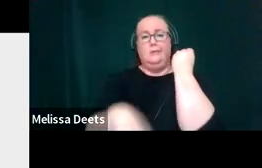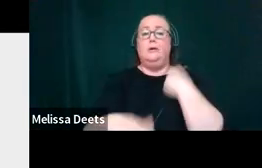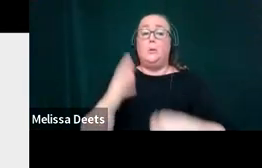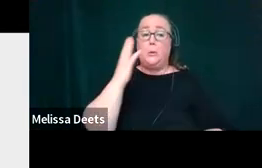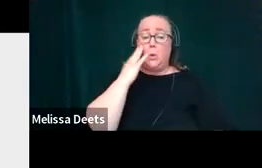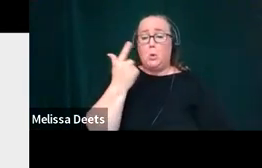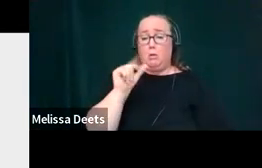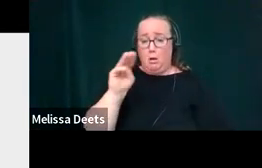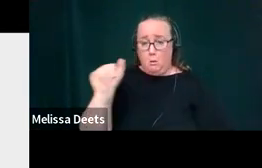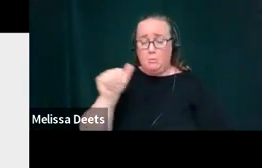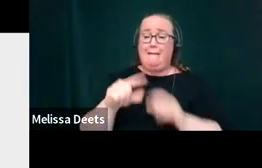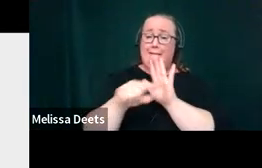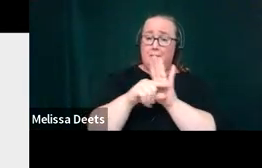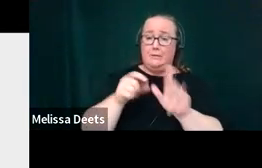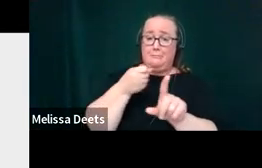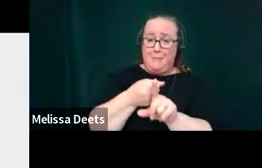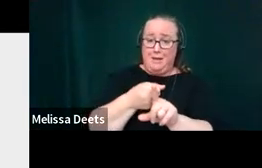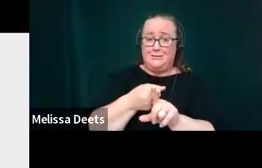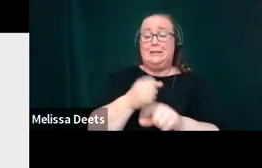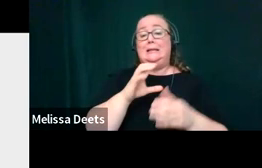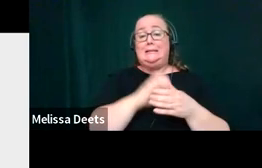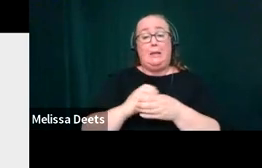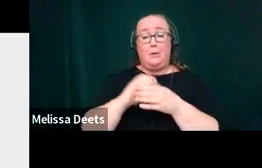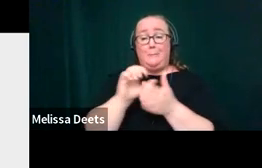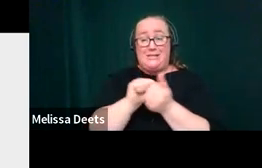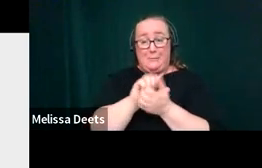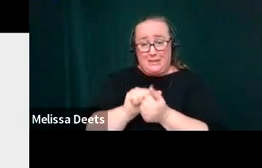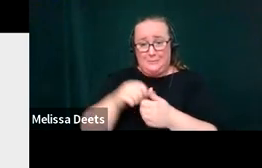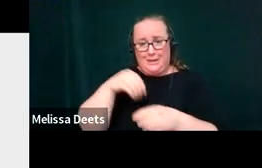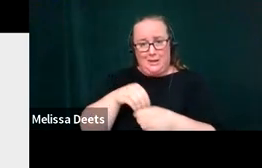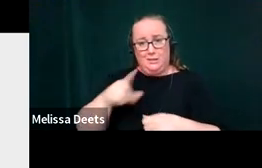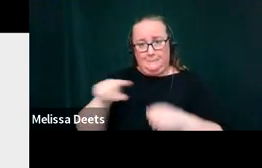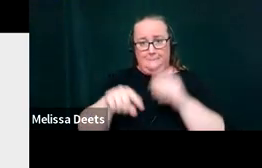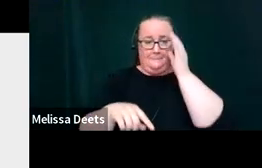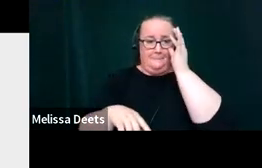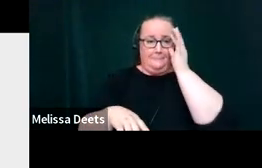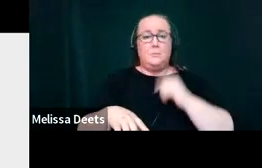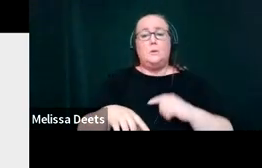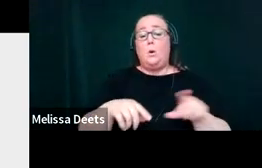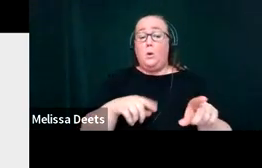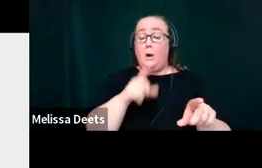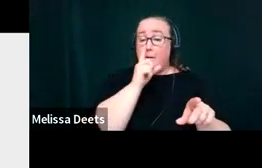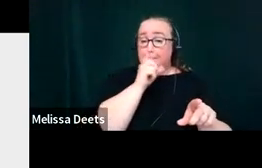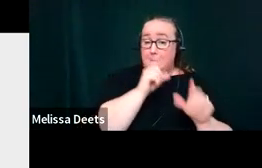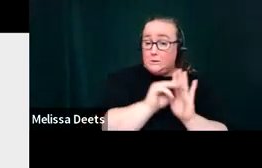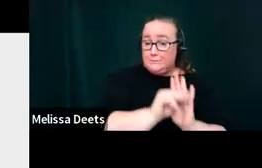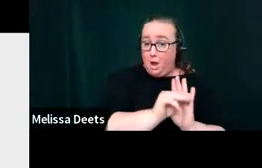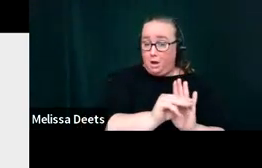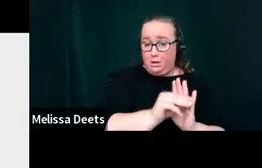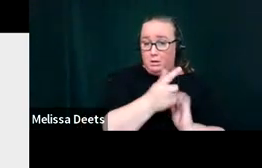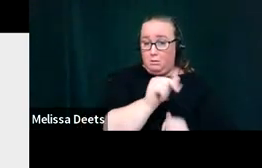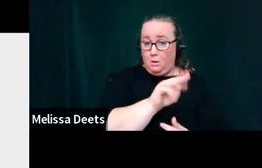negatively impacts the cellular metabolism and energy supply of these cells. In a mouse model of glaucoma,